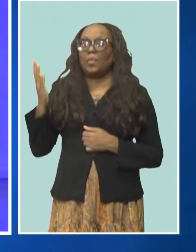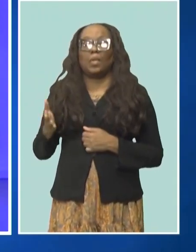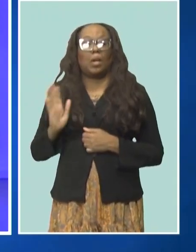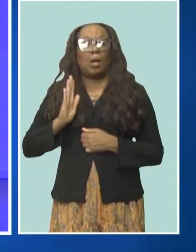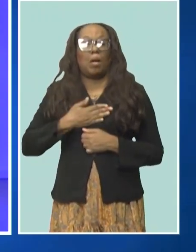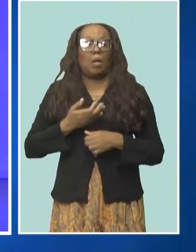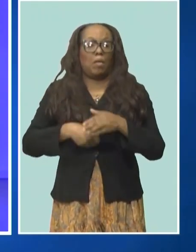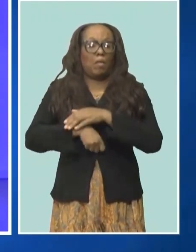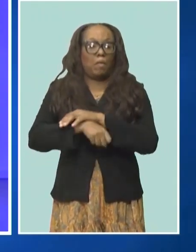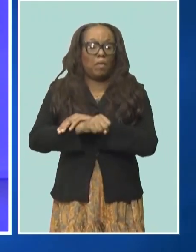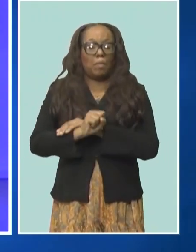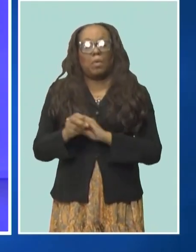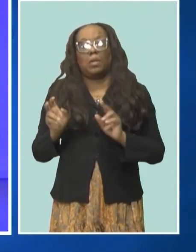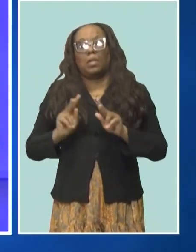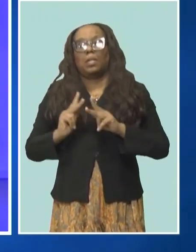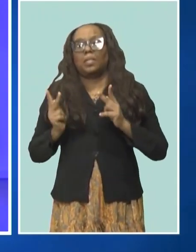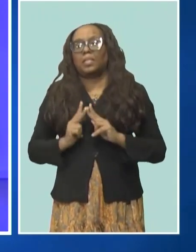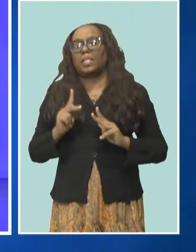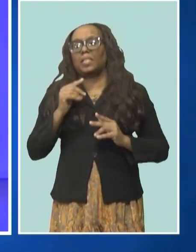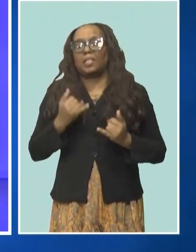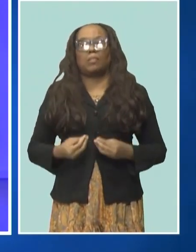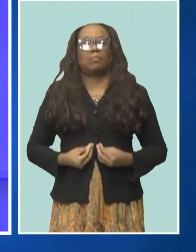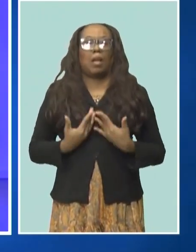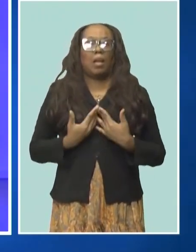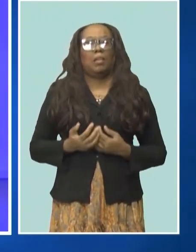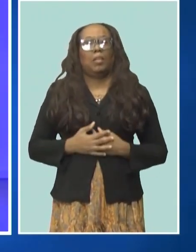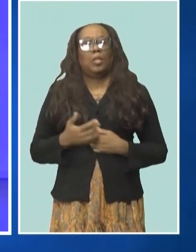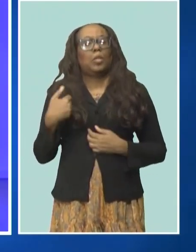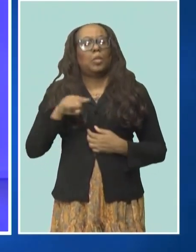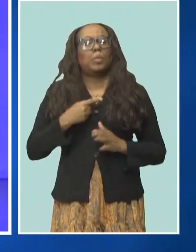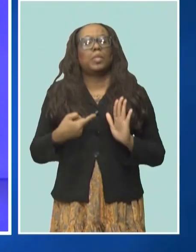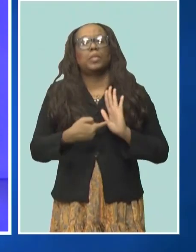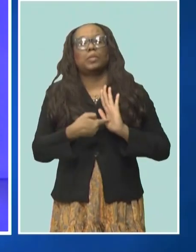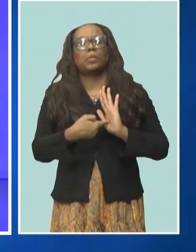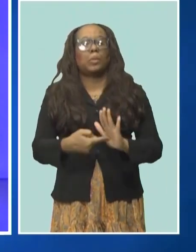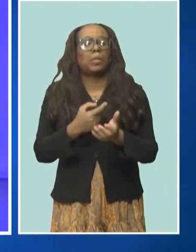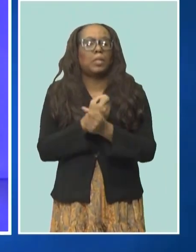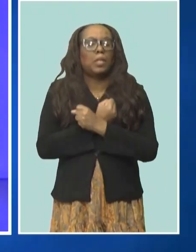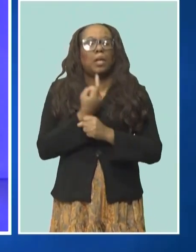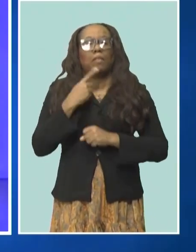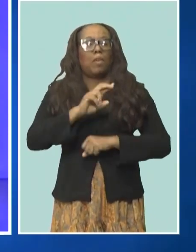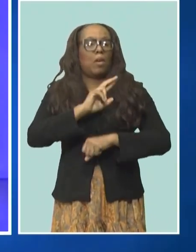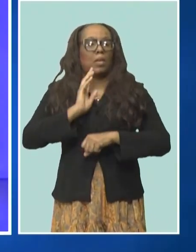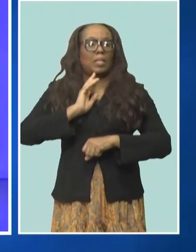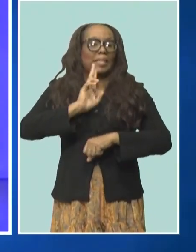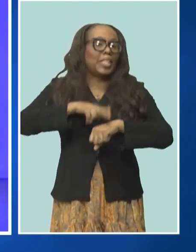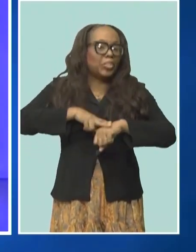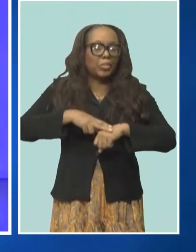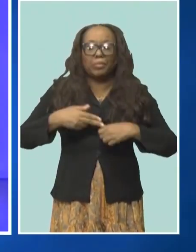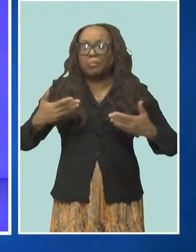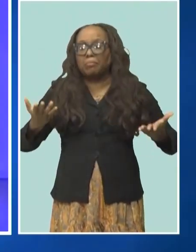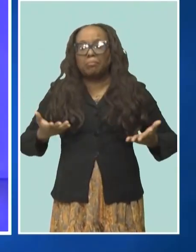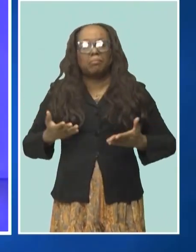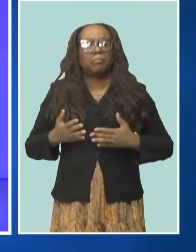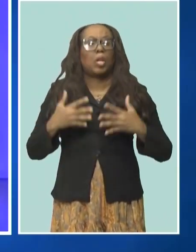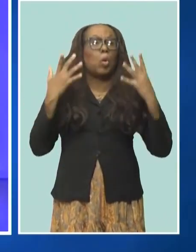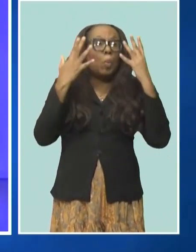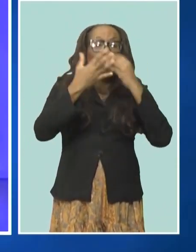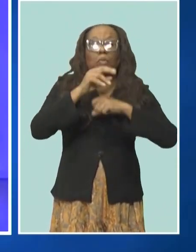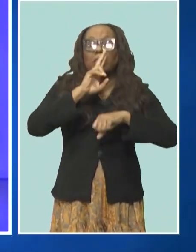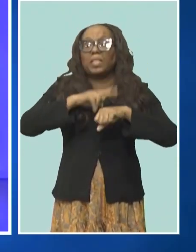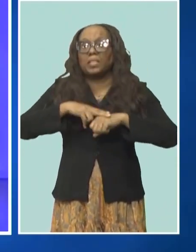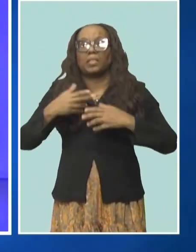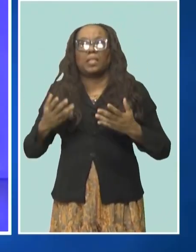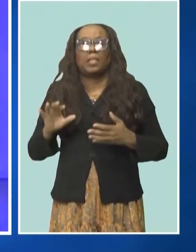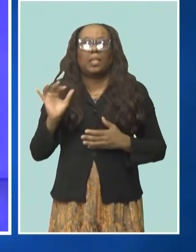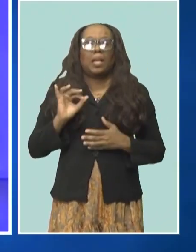footballers. We have shown love to Mother Nature. We have shown love to some of the things our parish is known